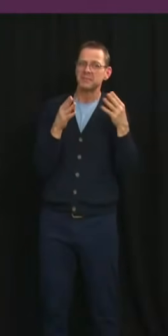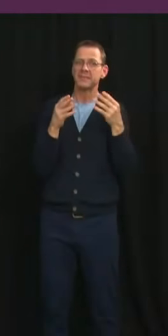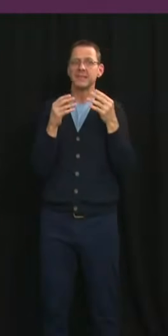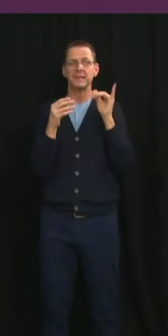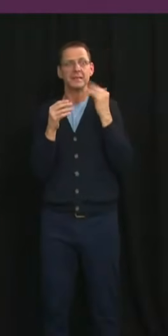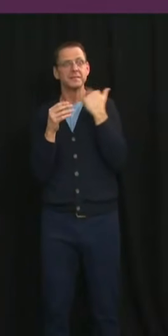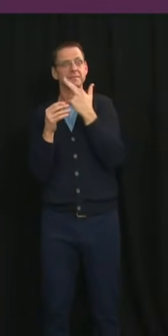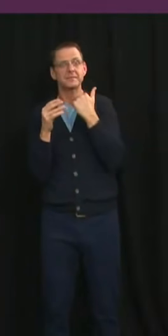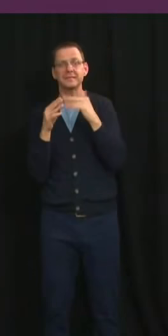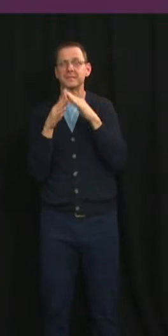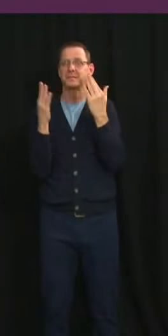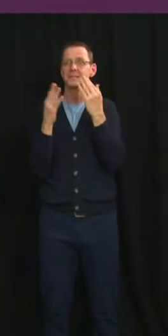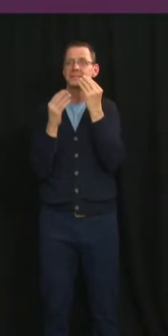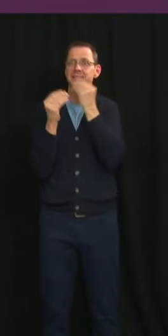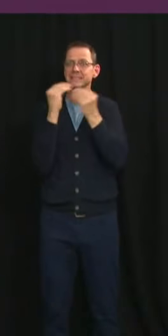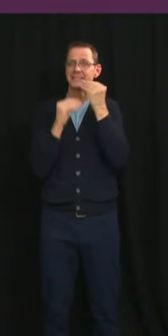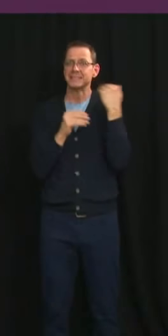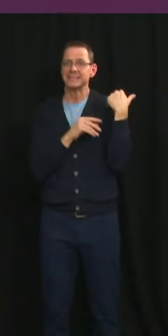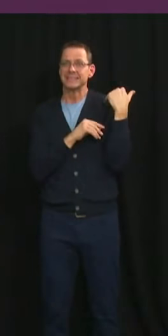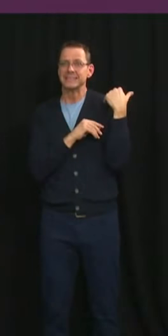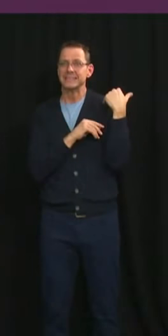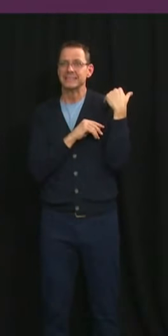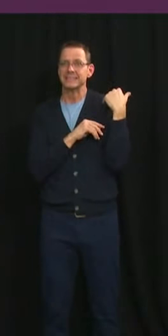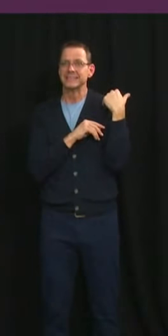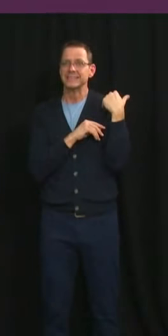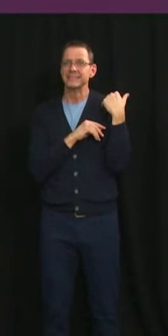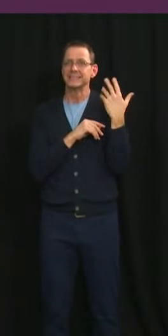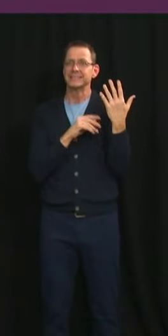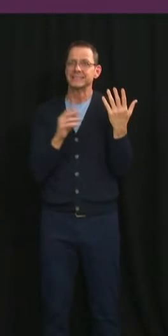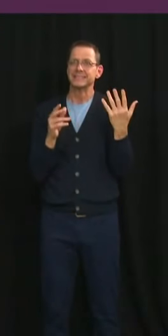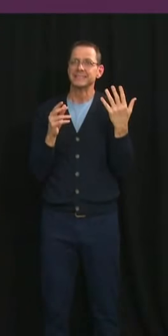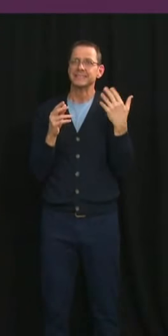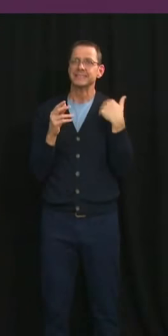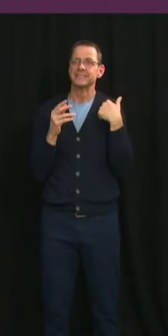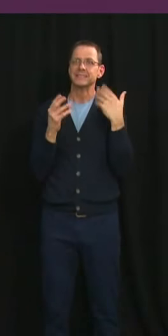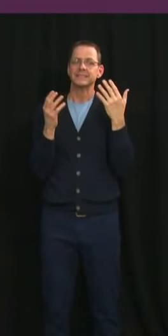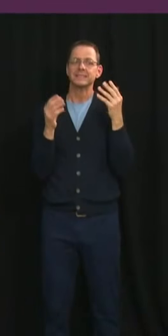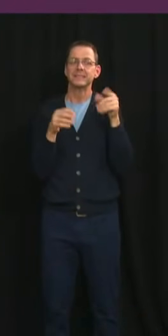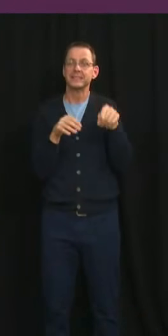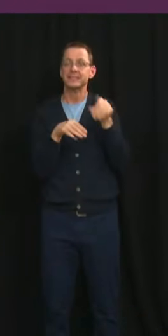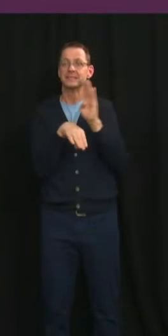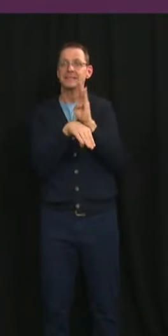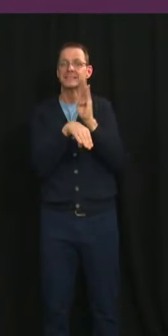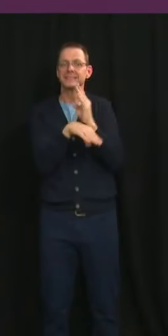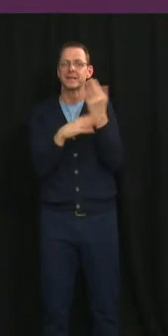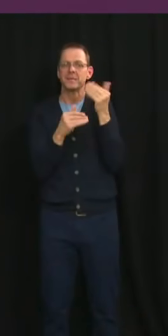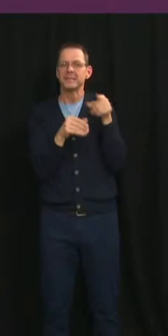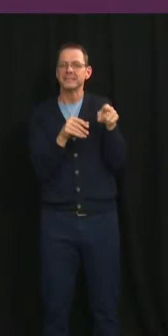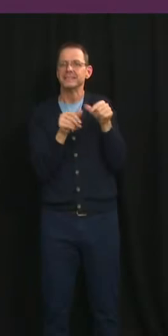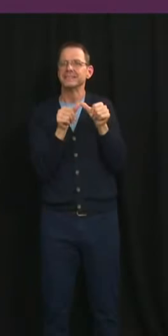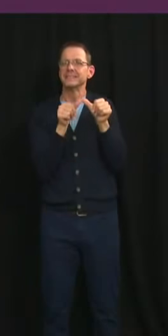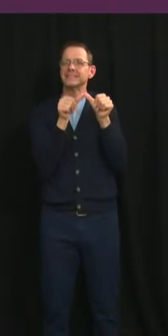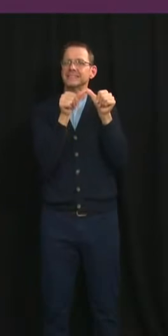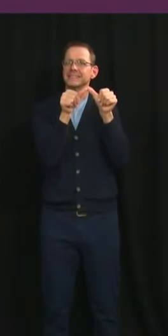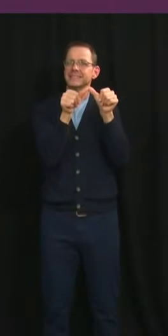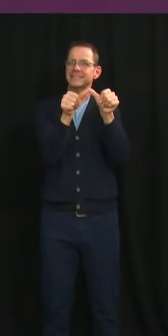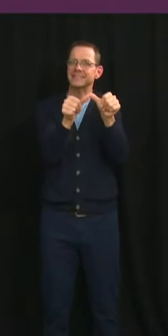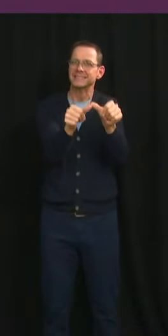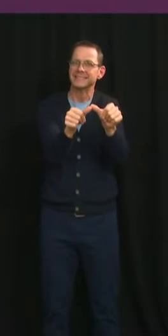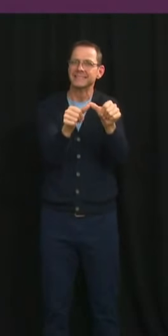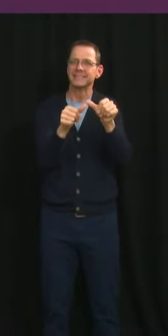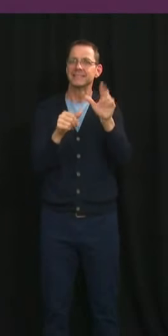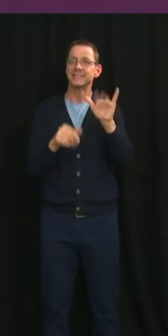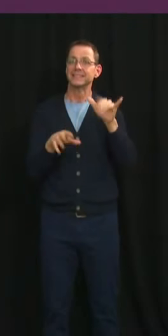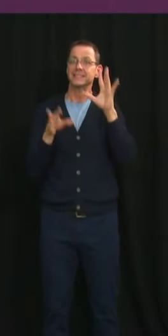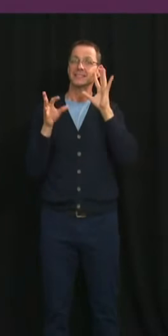I hope and believe that will help some of them survive this year. So I don't regret opening when it's been prudent to